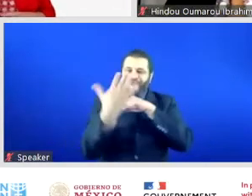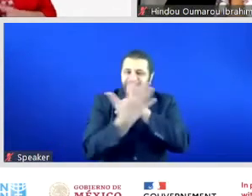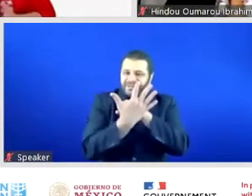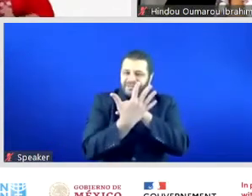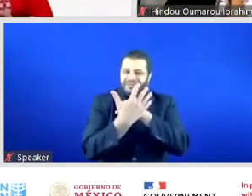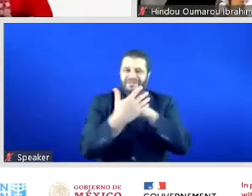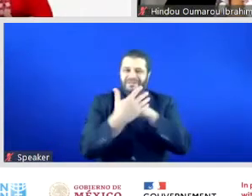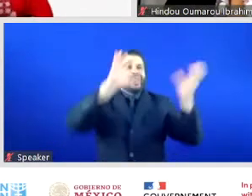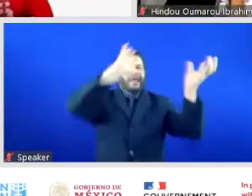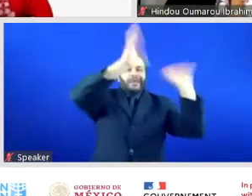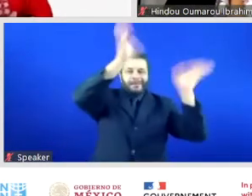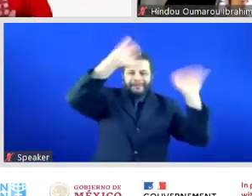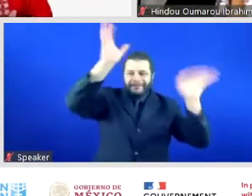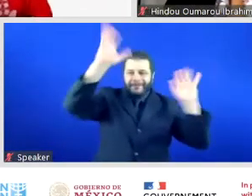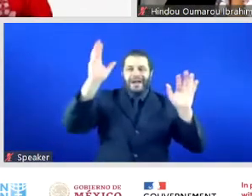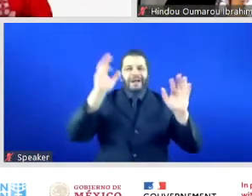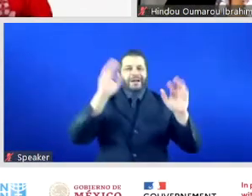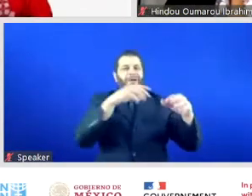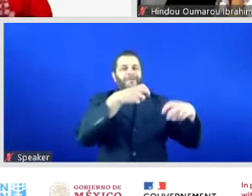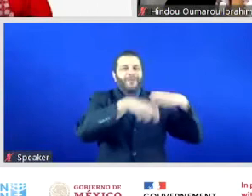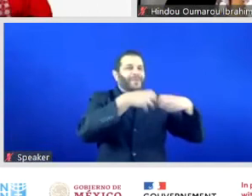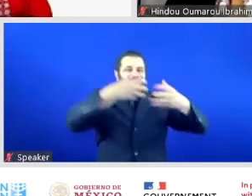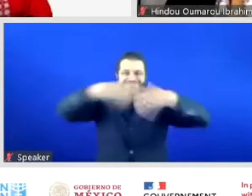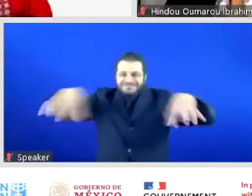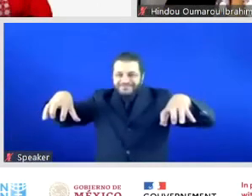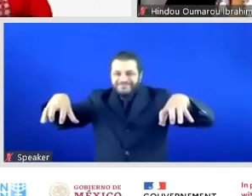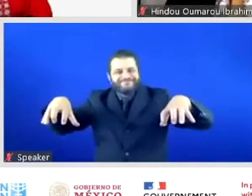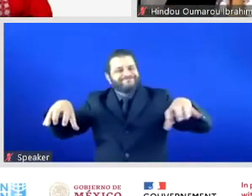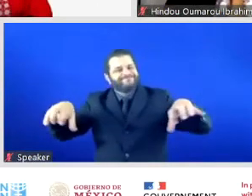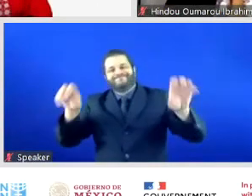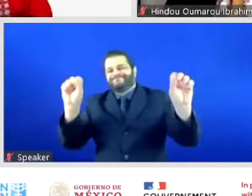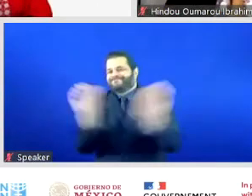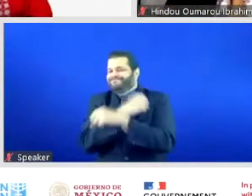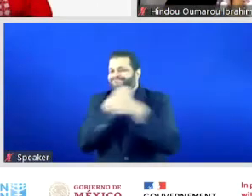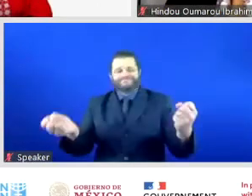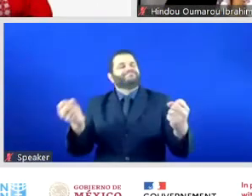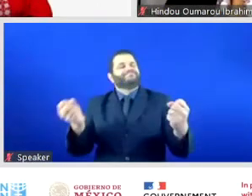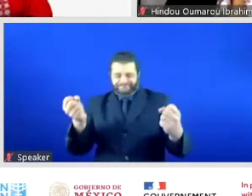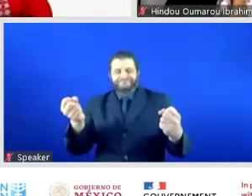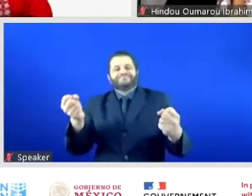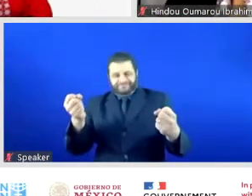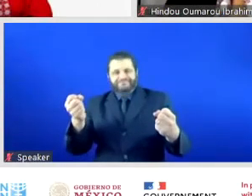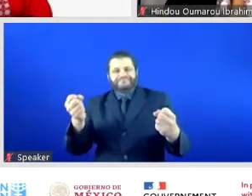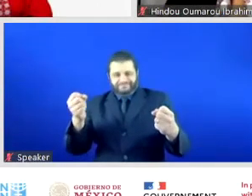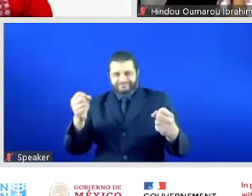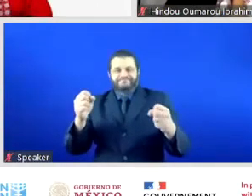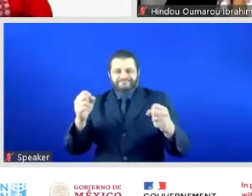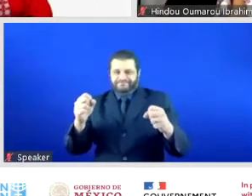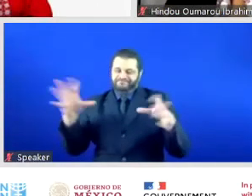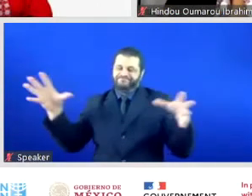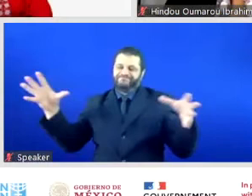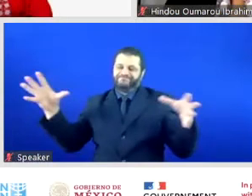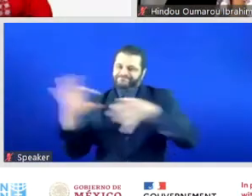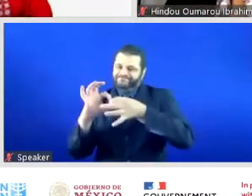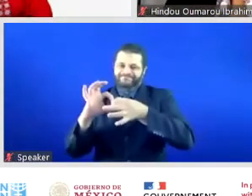context of this double crisis, what can we learn from feminism and what can we do to support our young